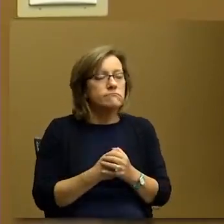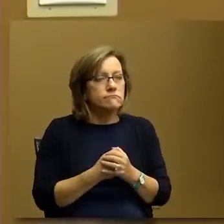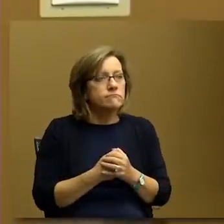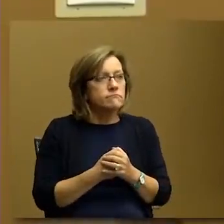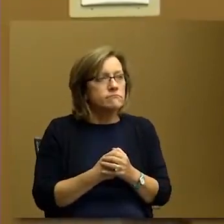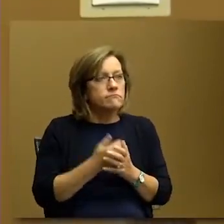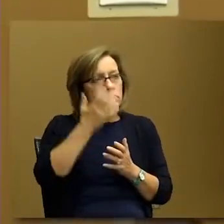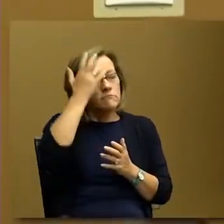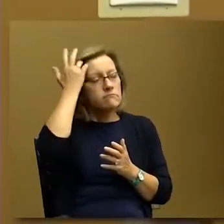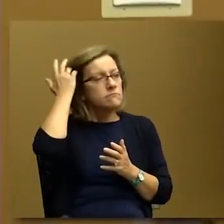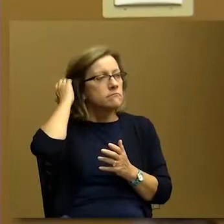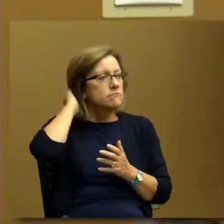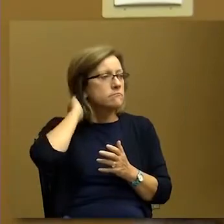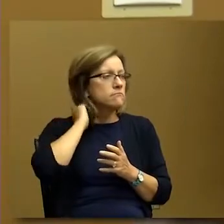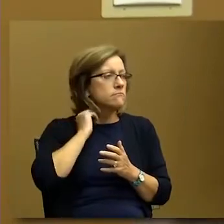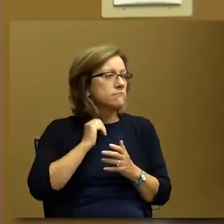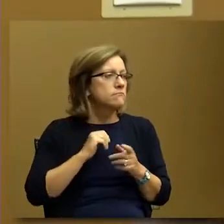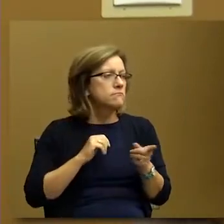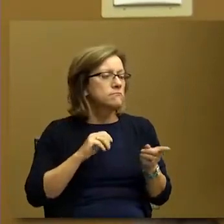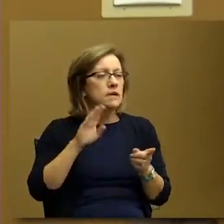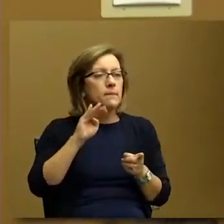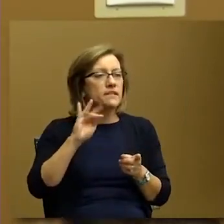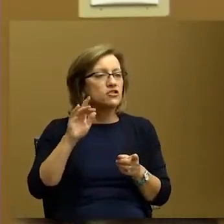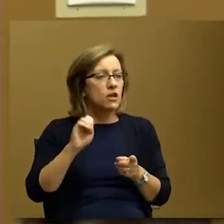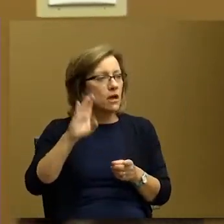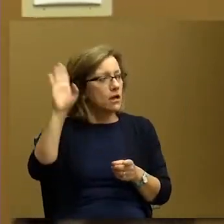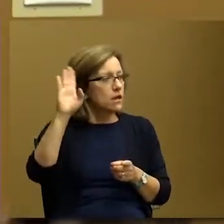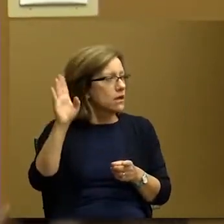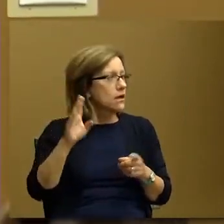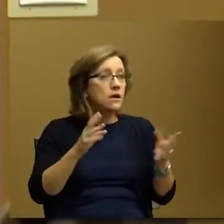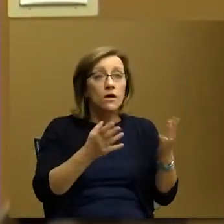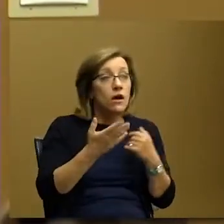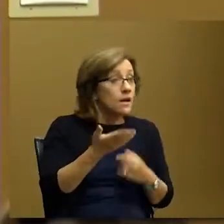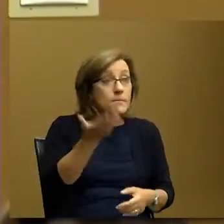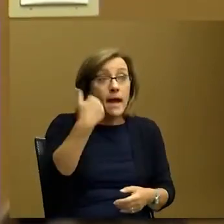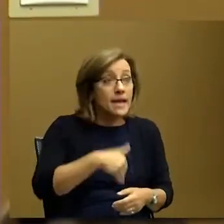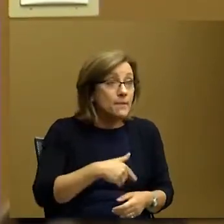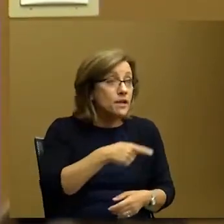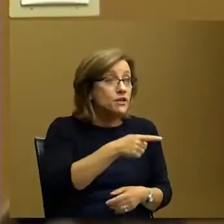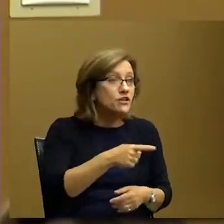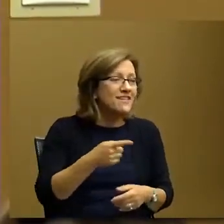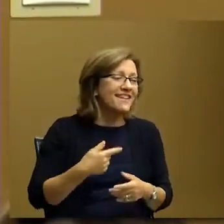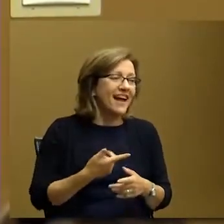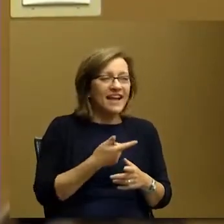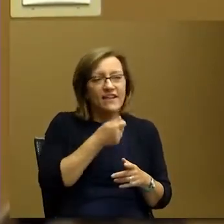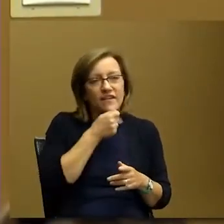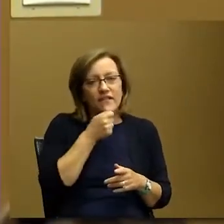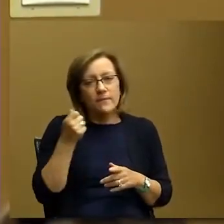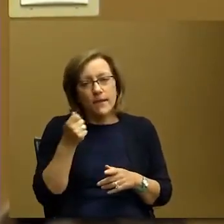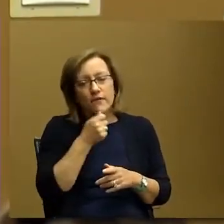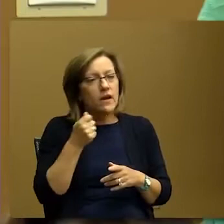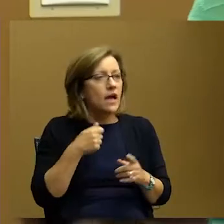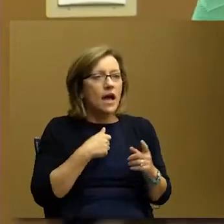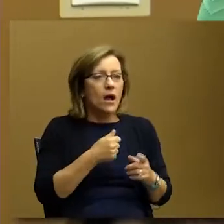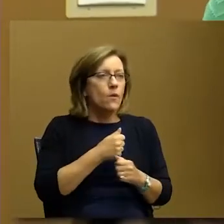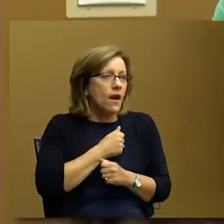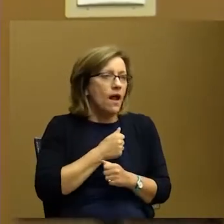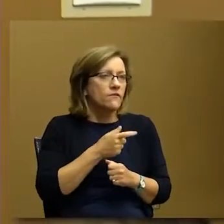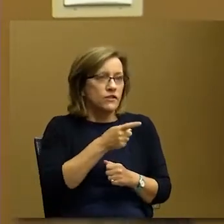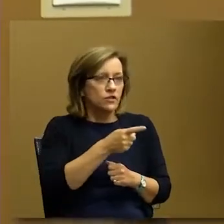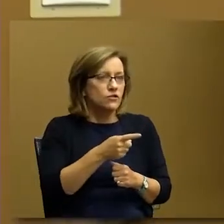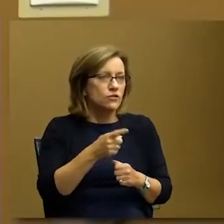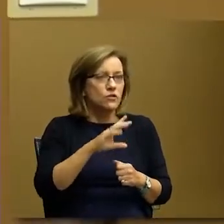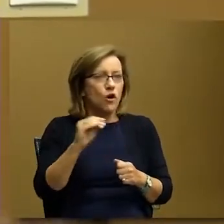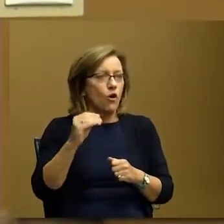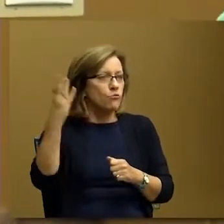might be getting some of those. And Michelle's going to, why don't you come up here so I can just do this. I would love for you to co-present here